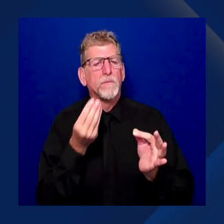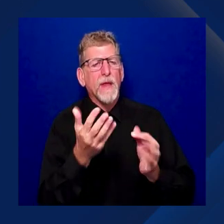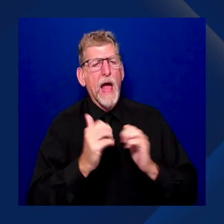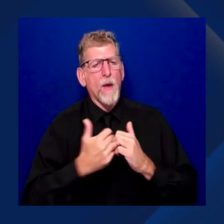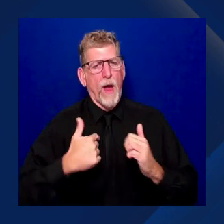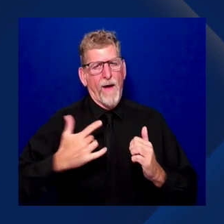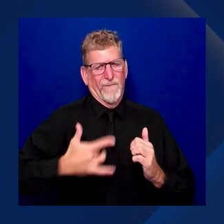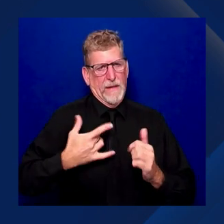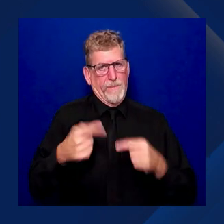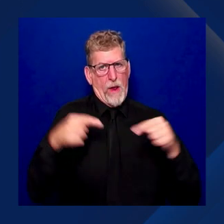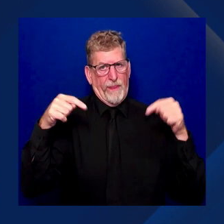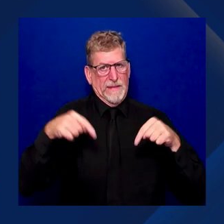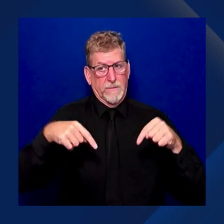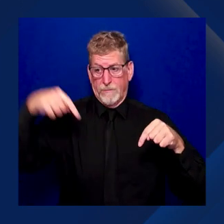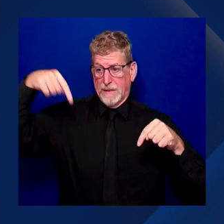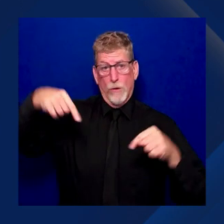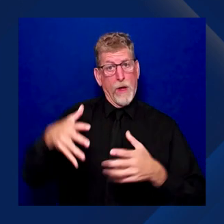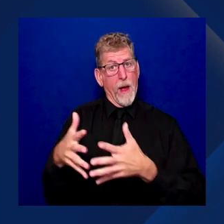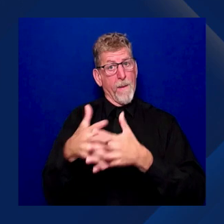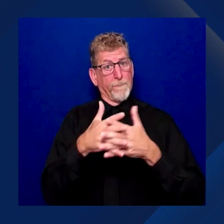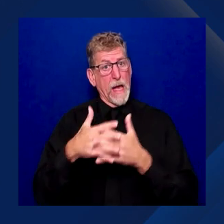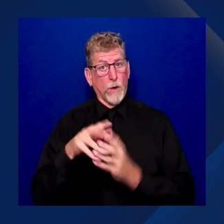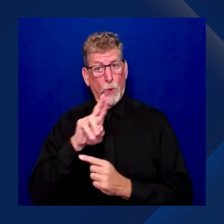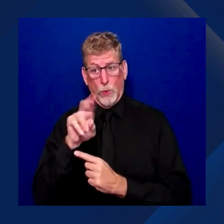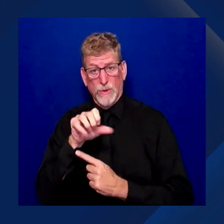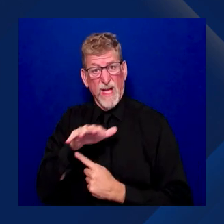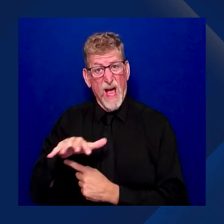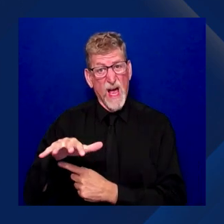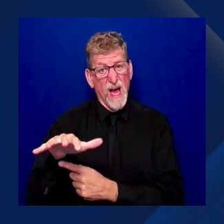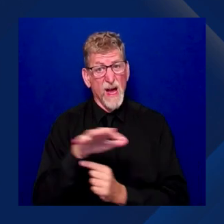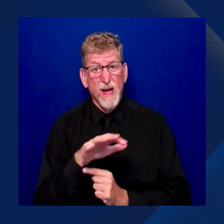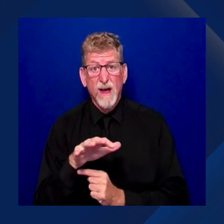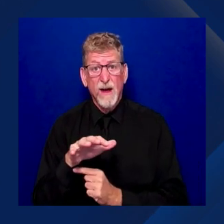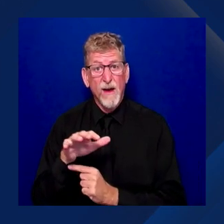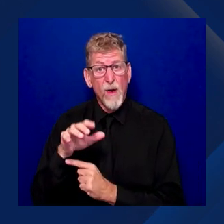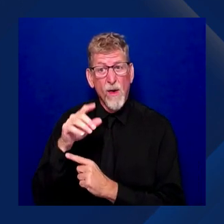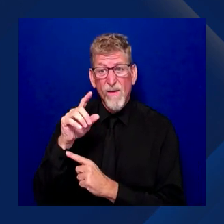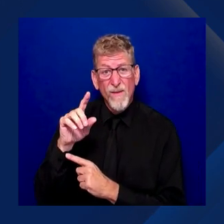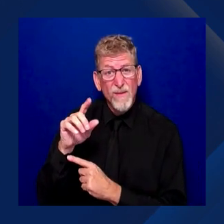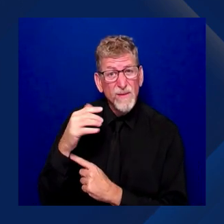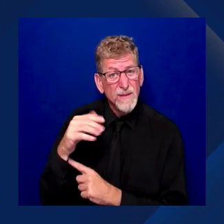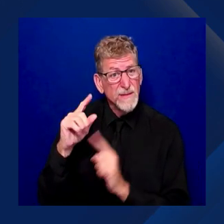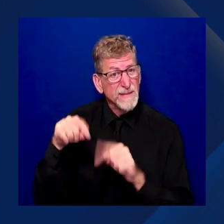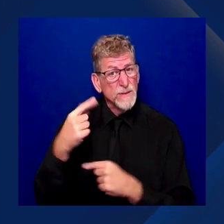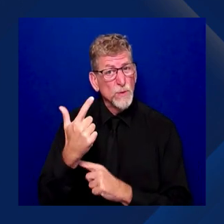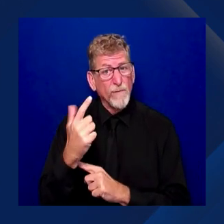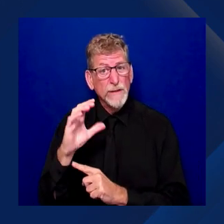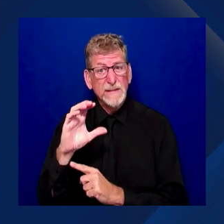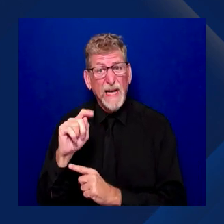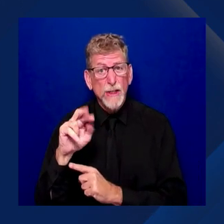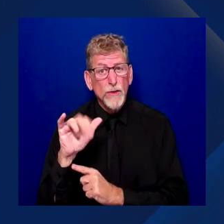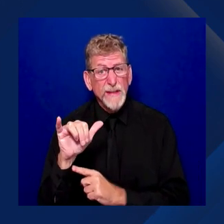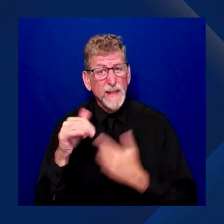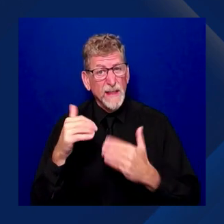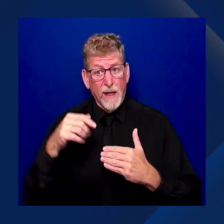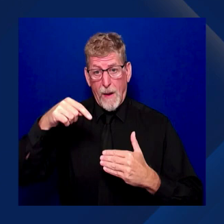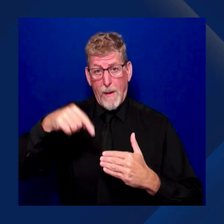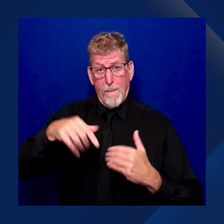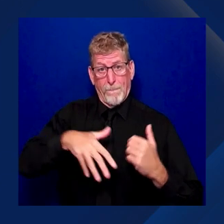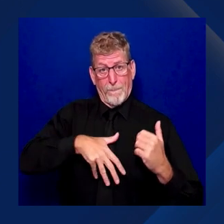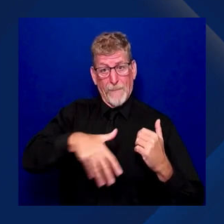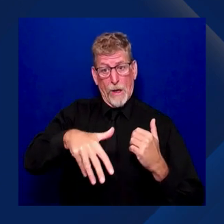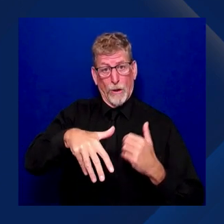of America, in the 21st century, being pregnant and giving birth should not carry such